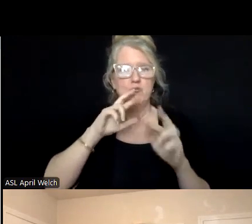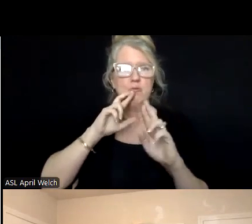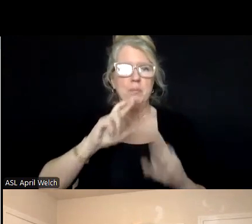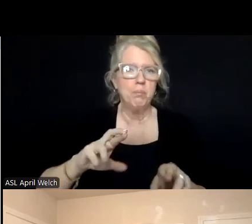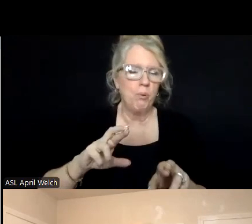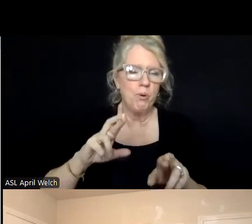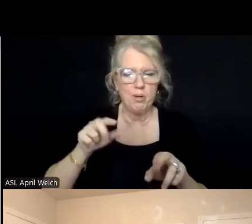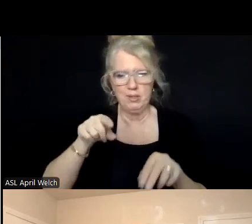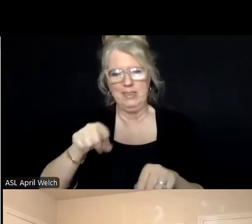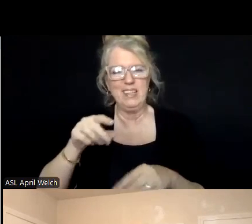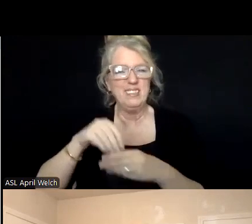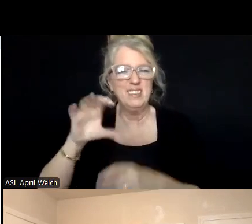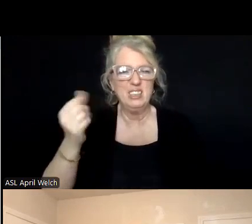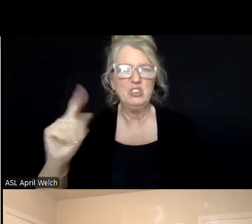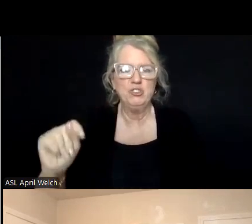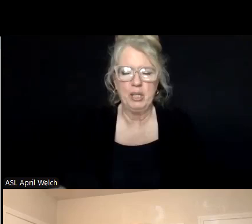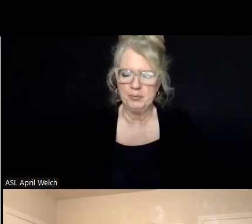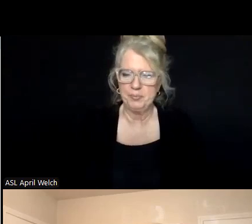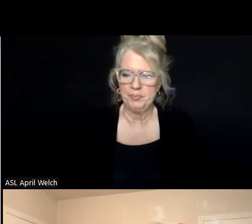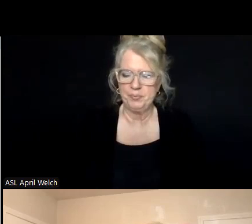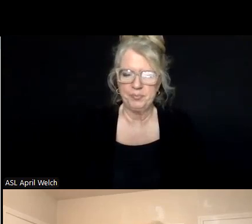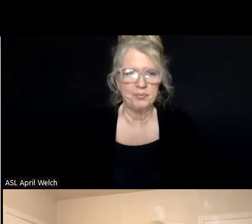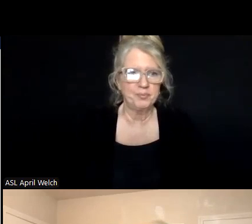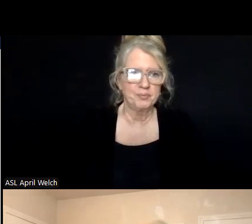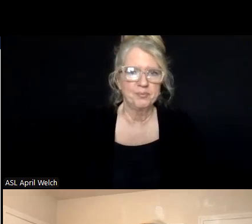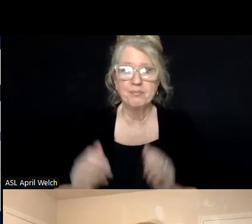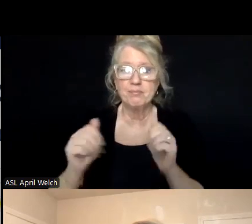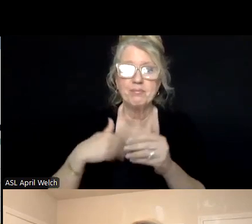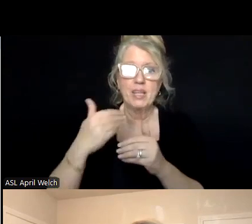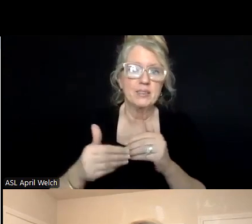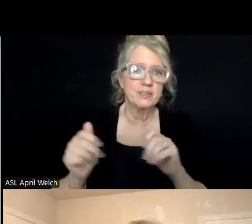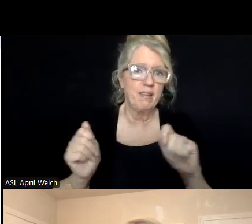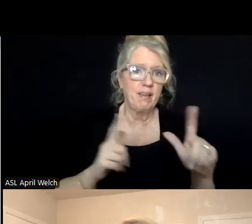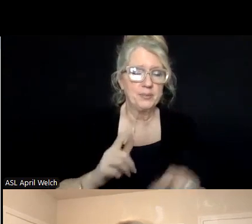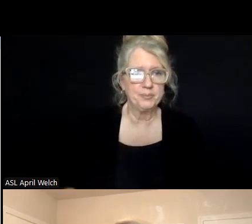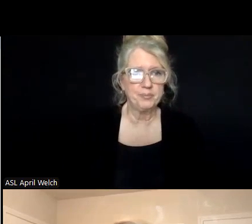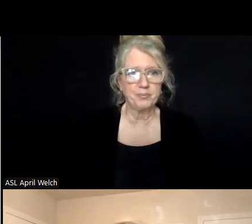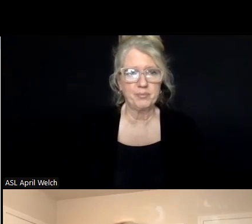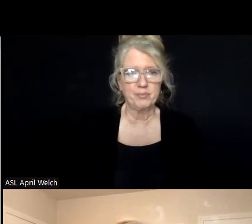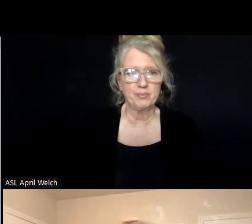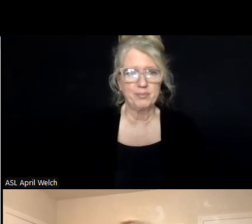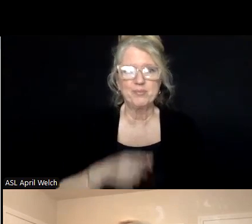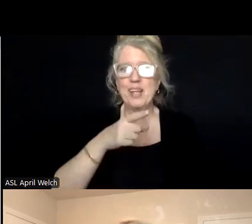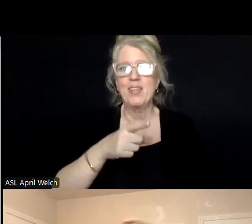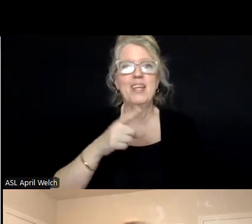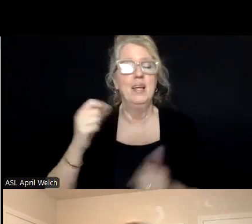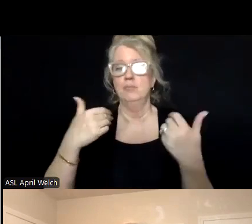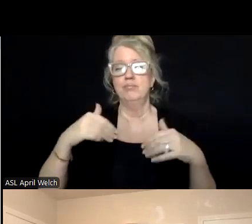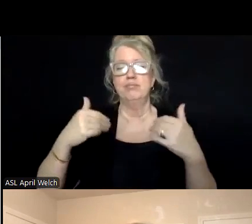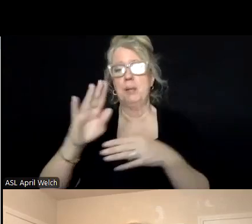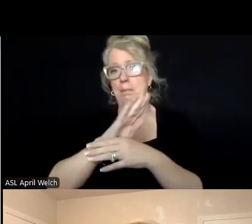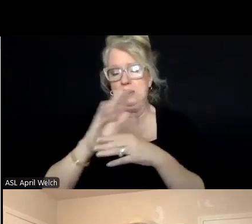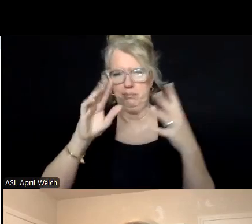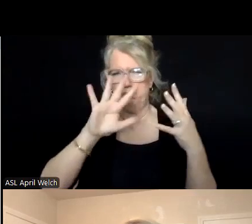put in the chat. Next slide, please. So this is a busy slide. Don't need you to